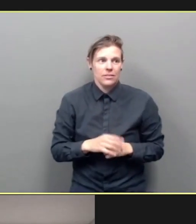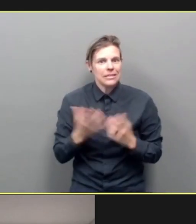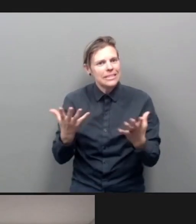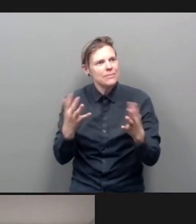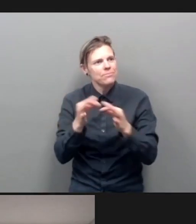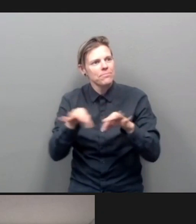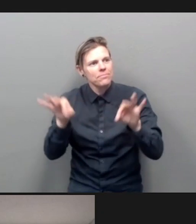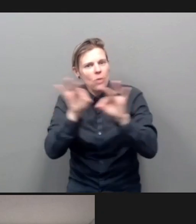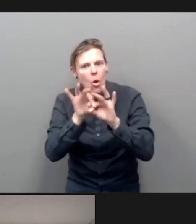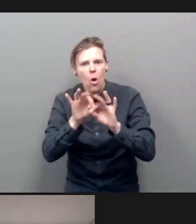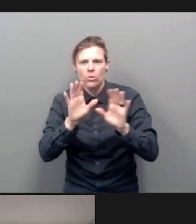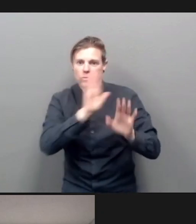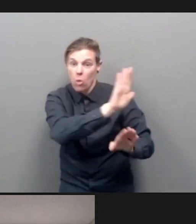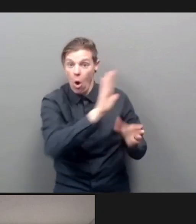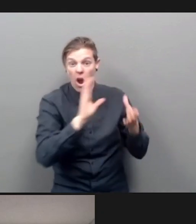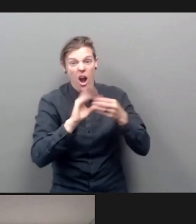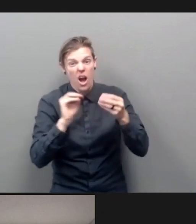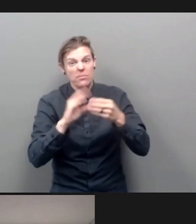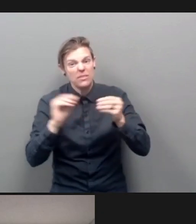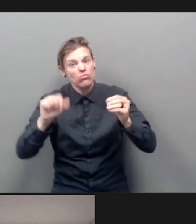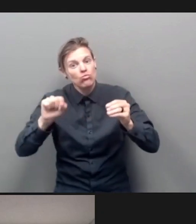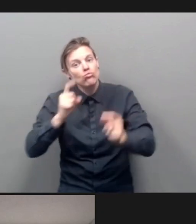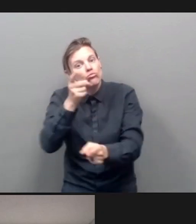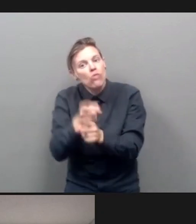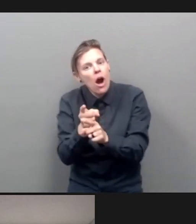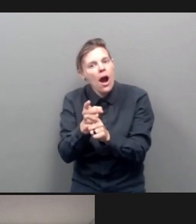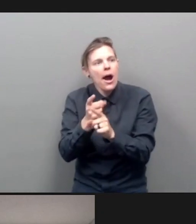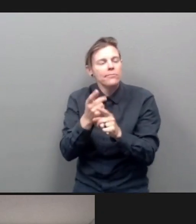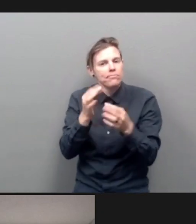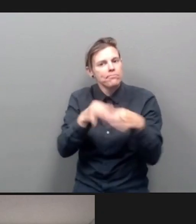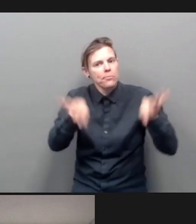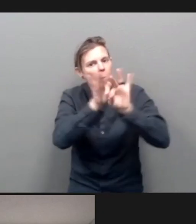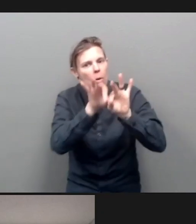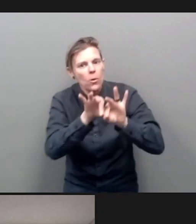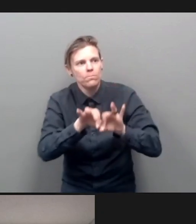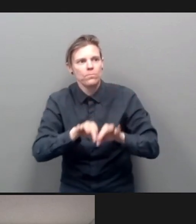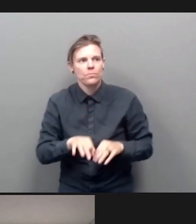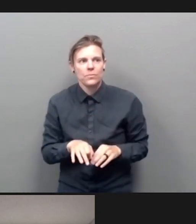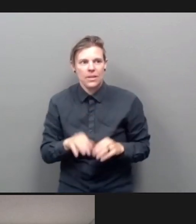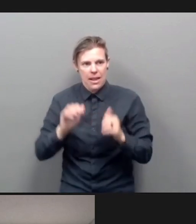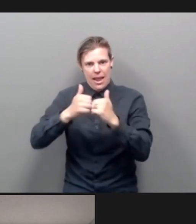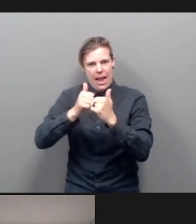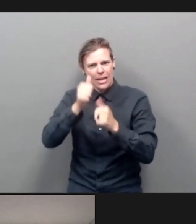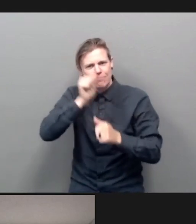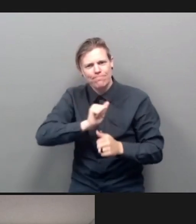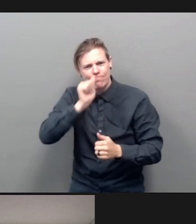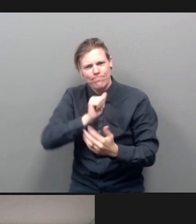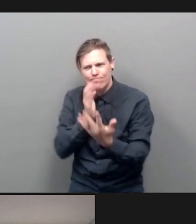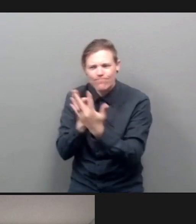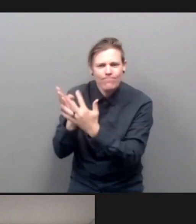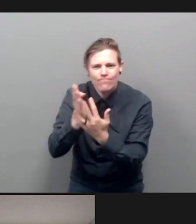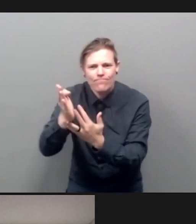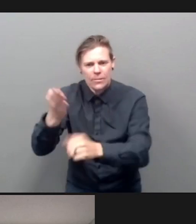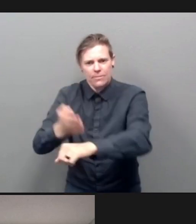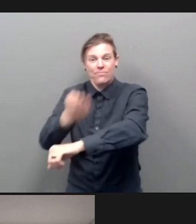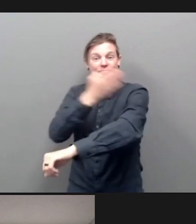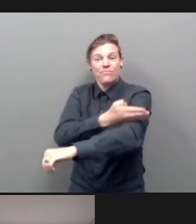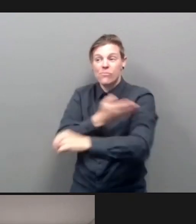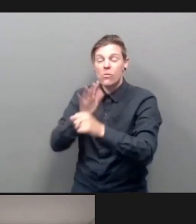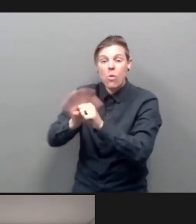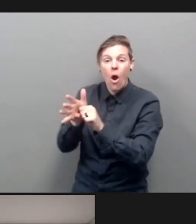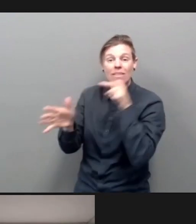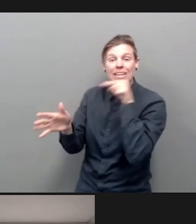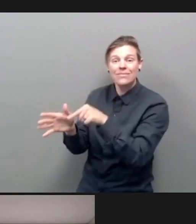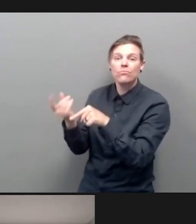you're right, and I appreciate that the way through the pandemic is through vaccinations. And we're going to continue to do